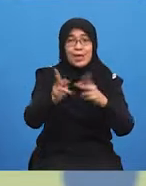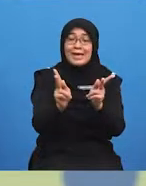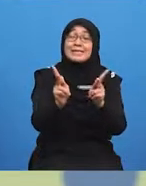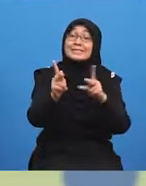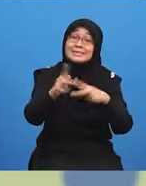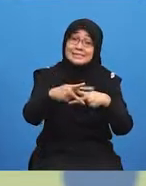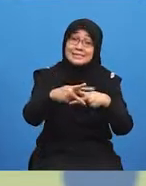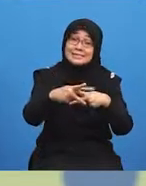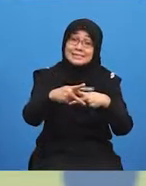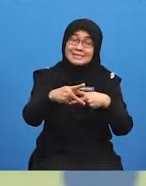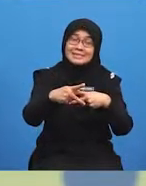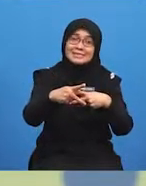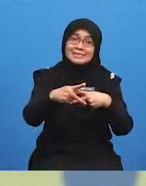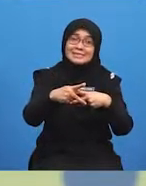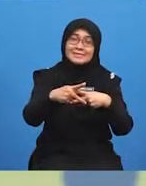kitchen,